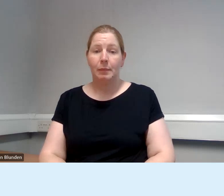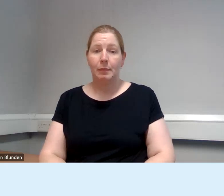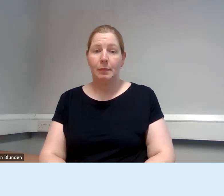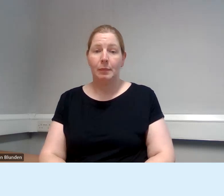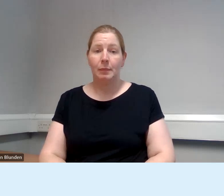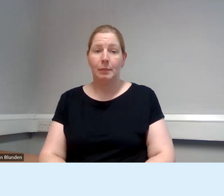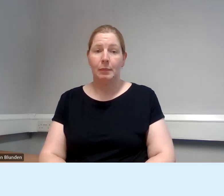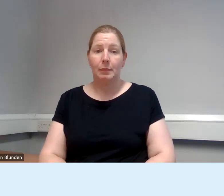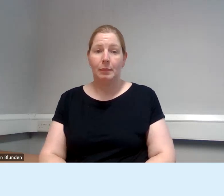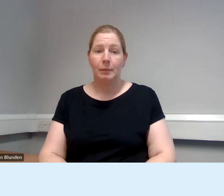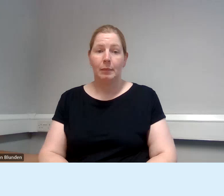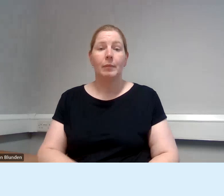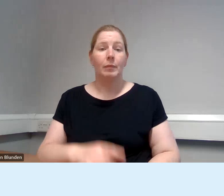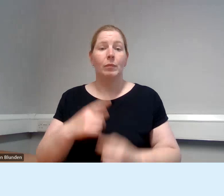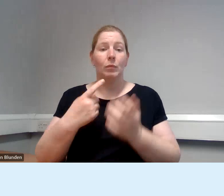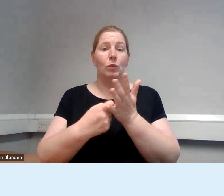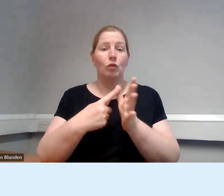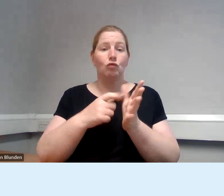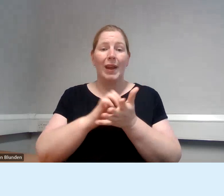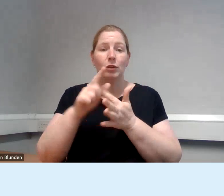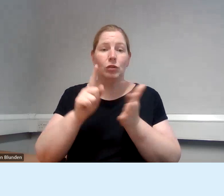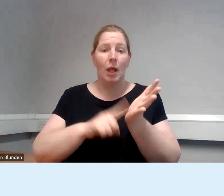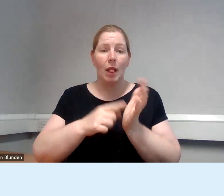Yeah, there's a question from Rachel, I think.